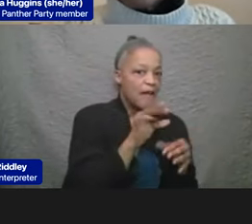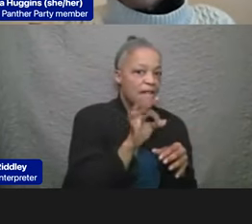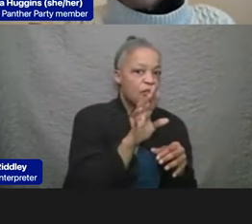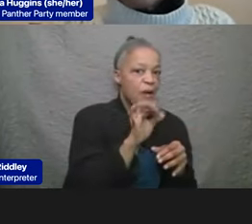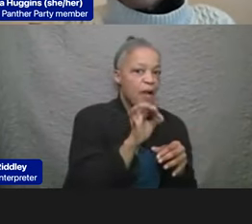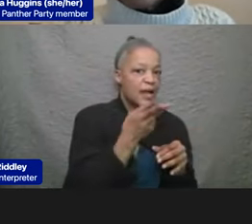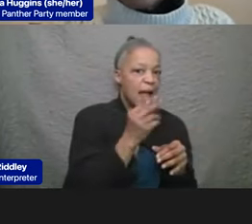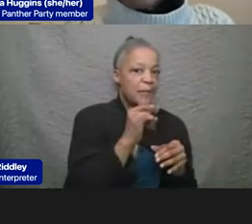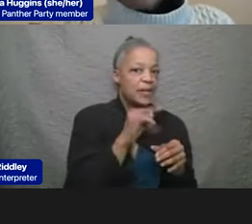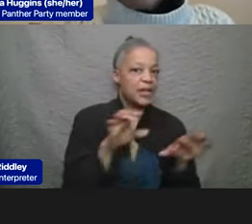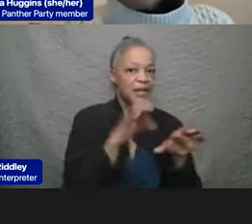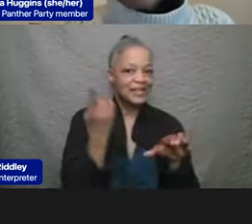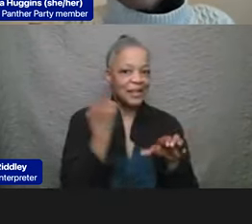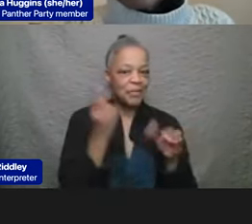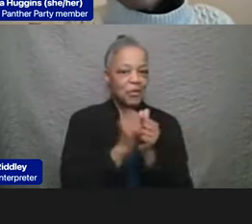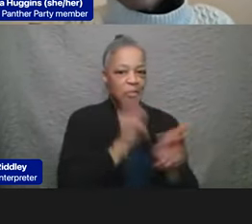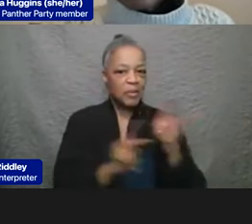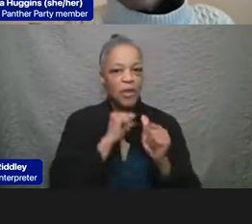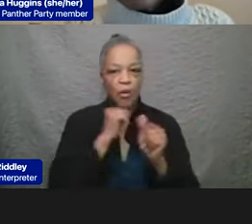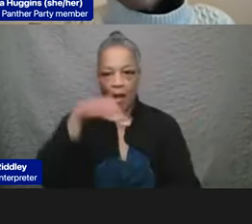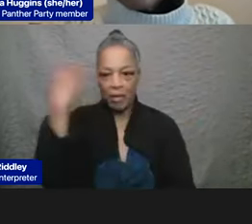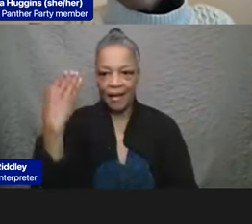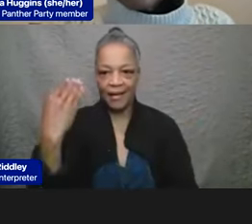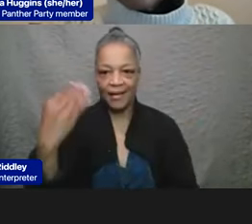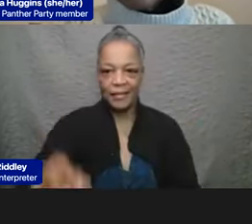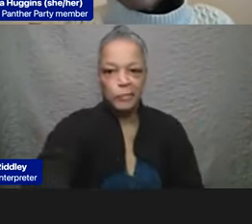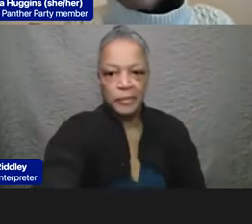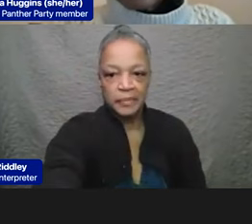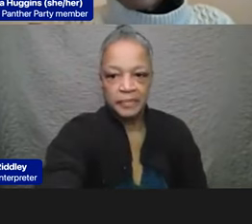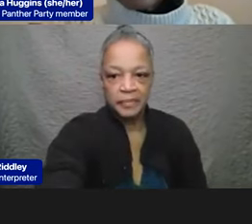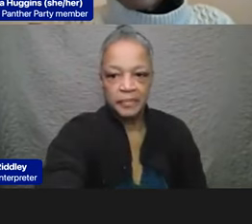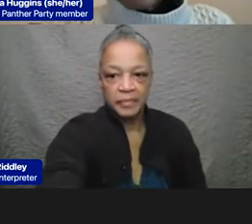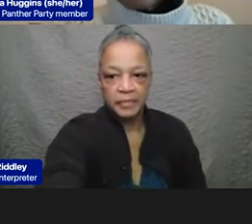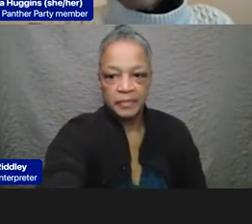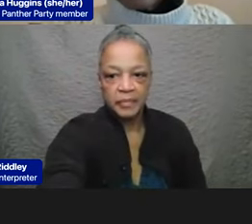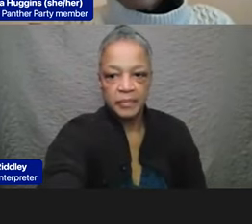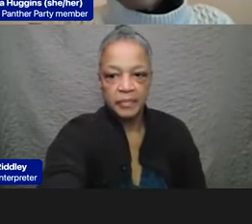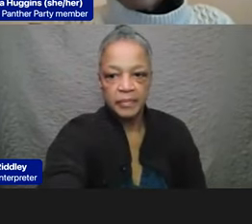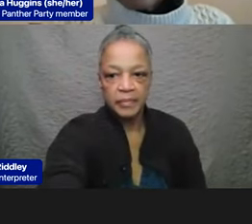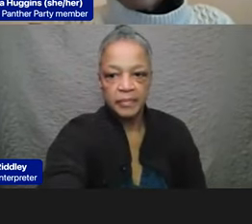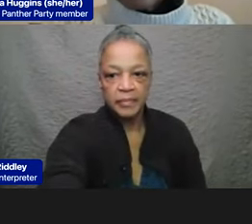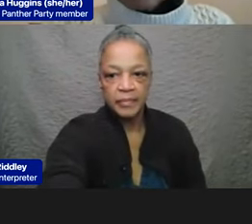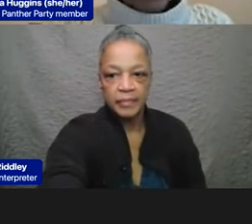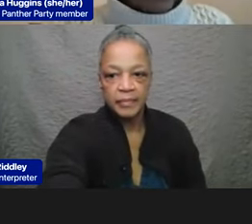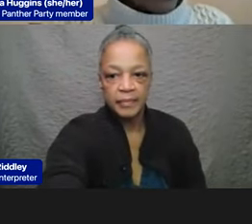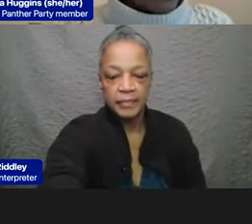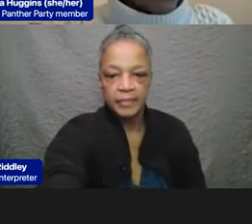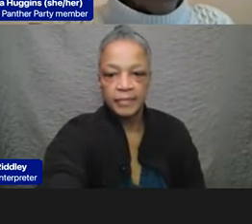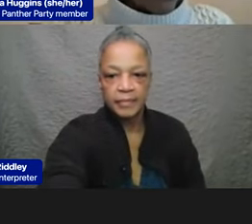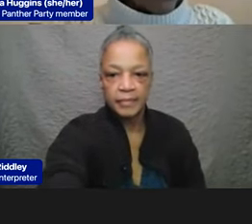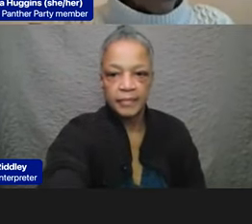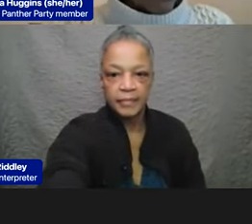cool with people that weren't black, right? And then named it, and that was it, right? And so this story was